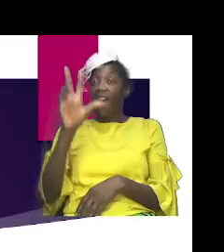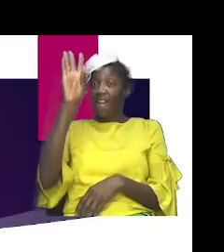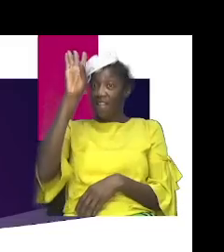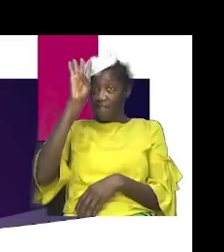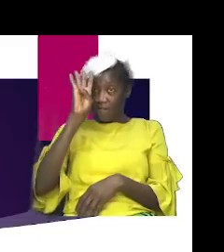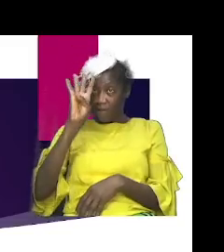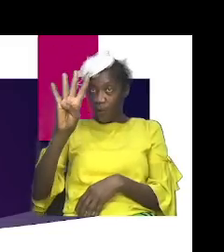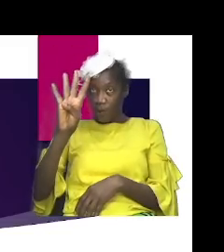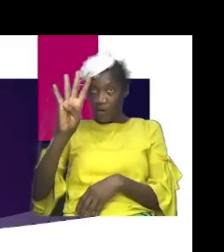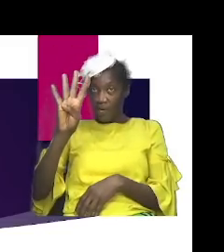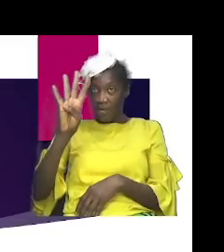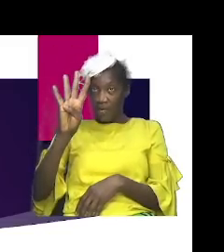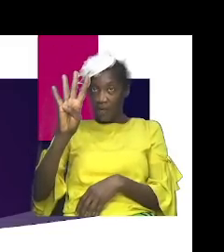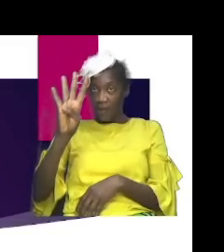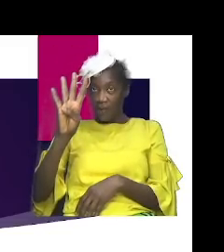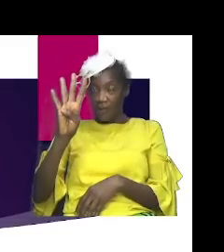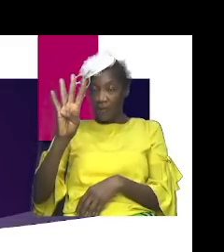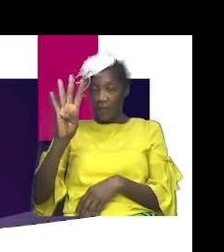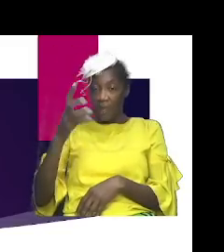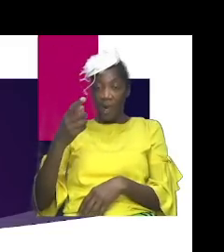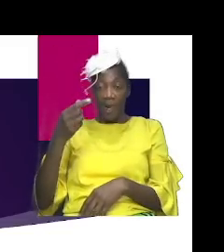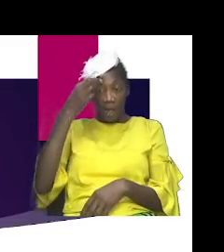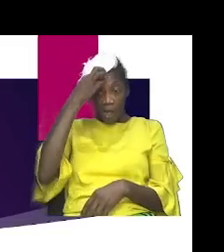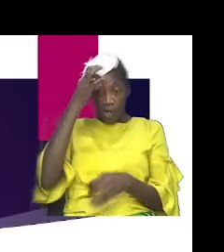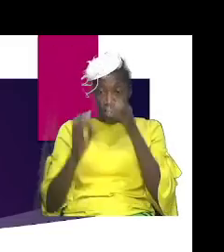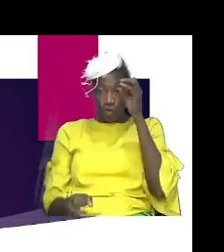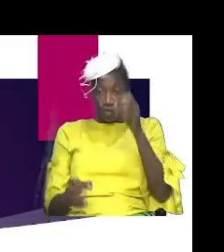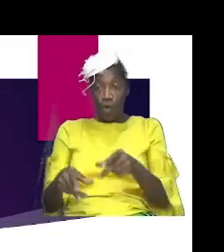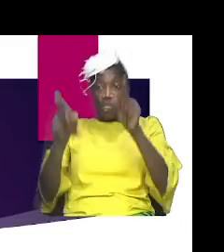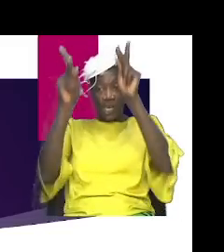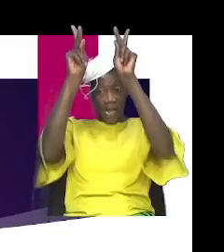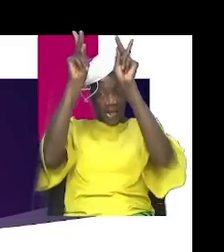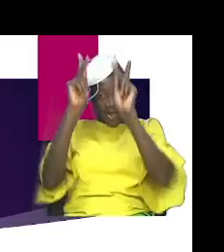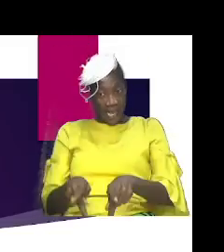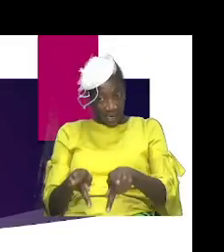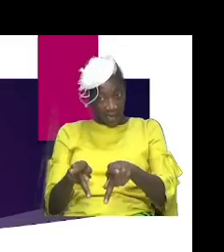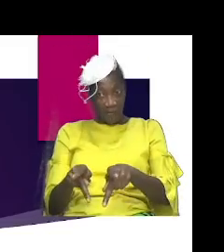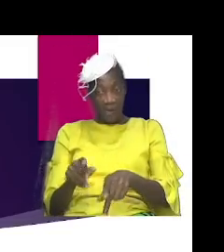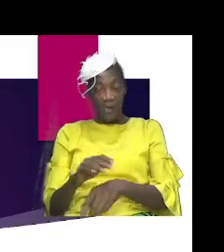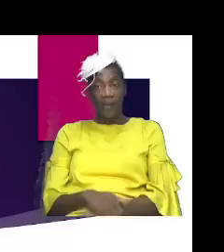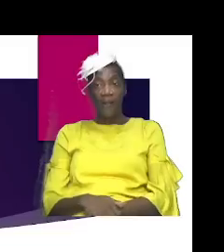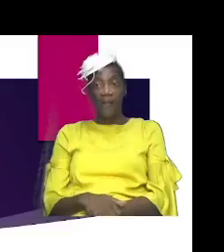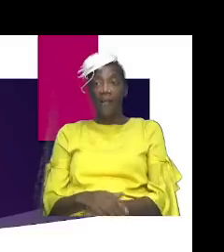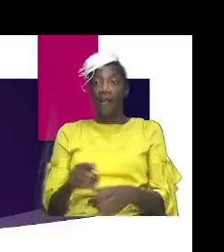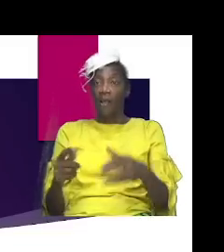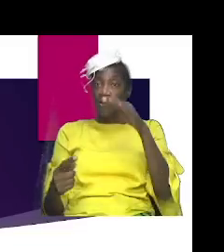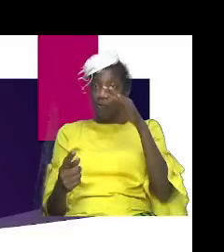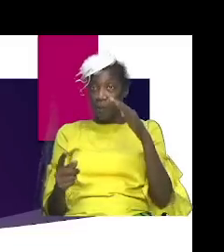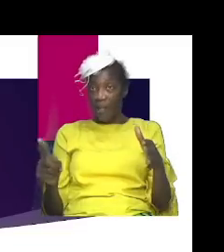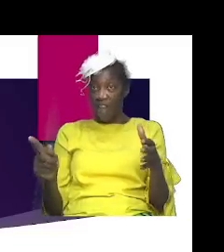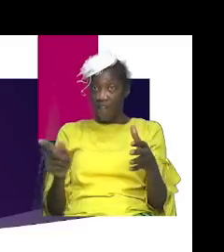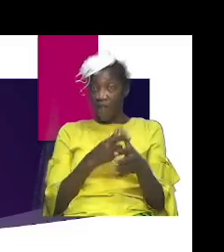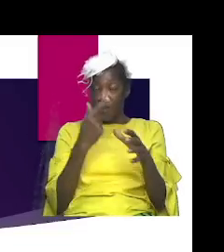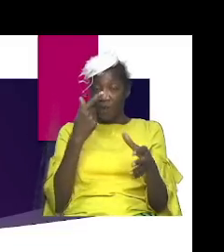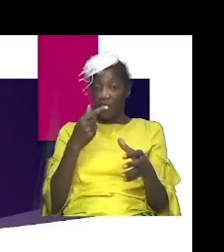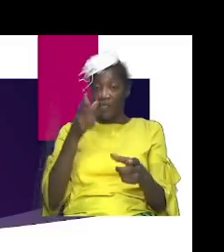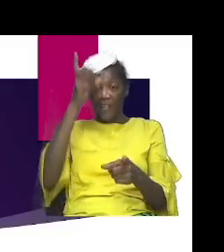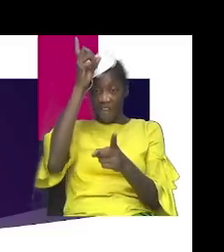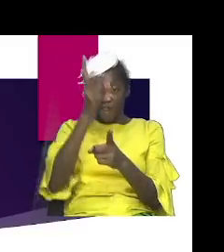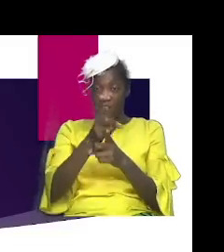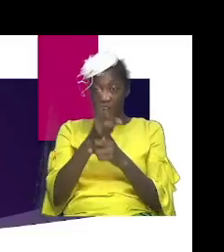fourthly, we will be judged individually. So let me run through again from the top. We will be judged fairly. We will